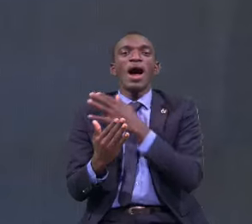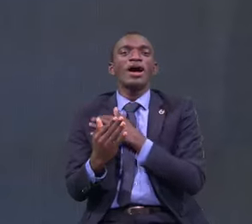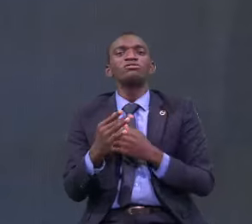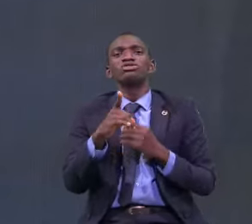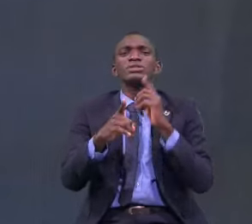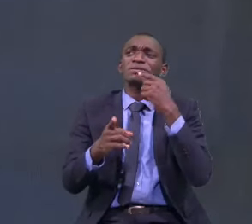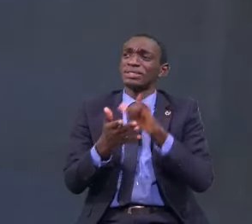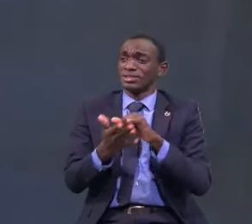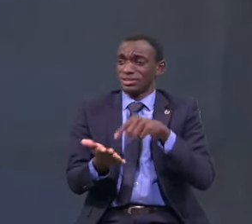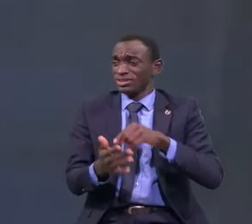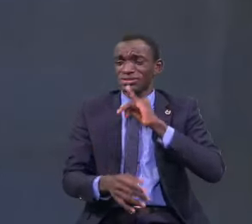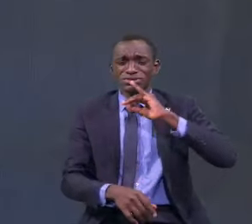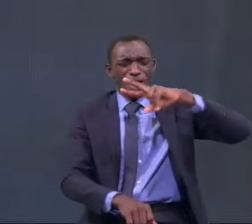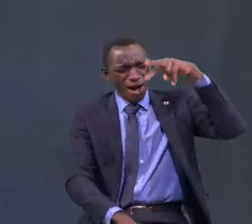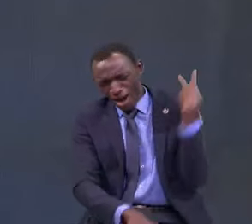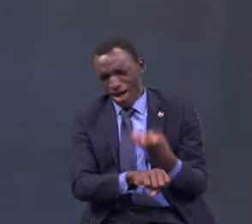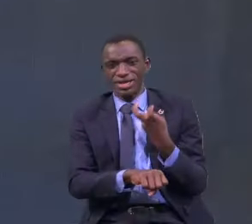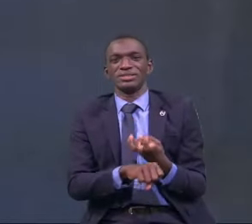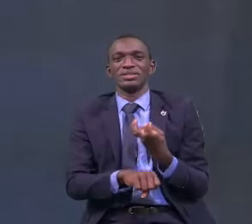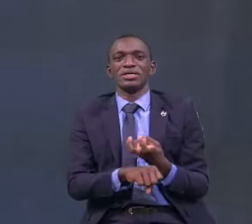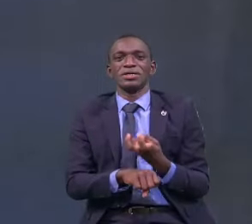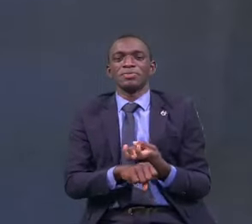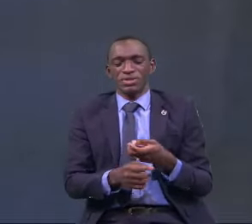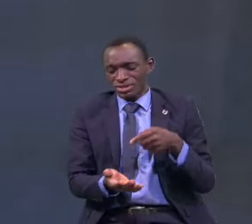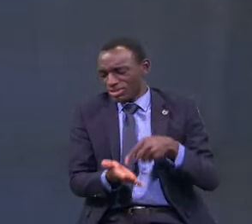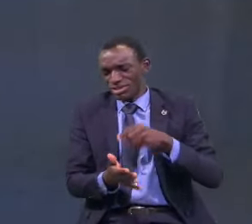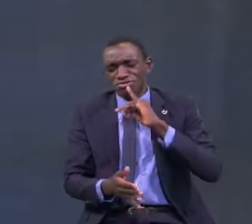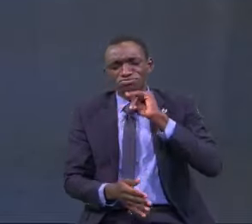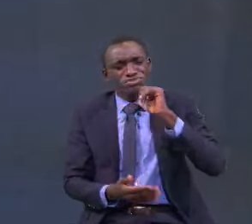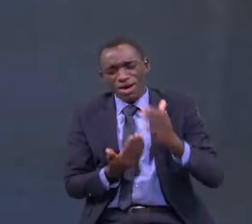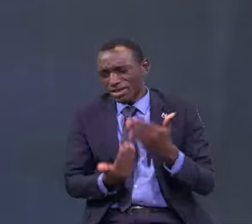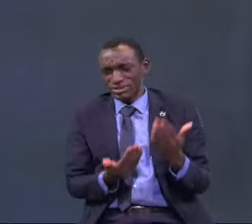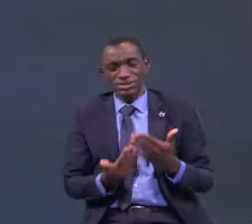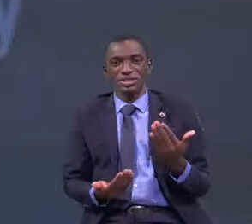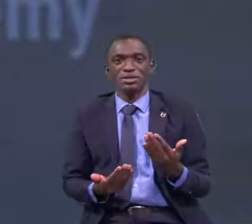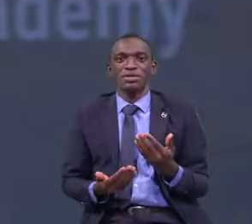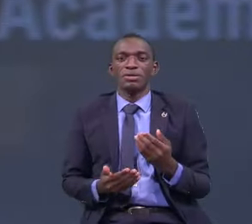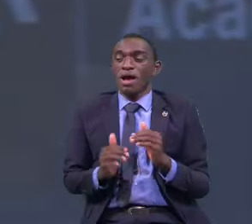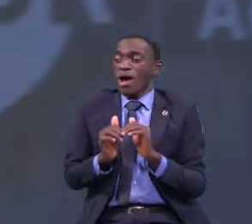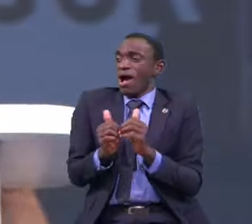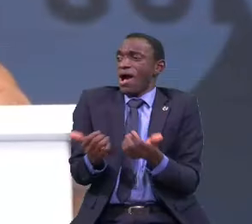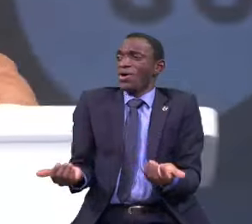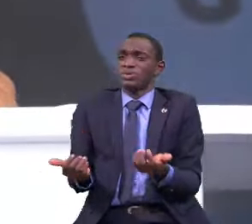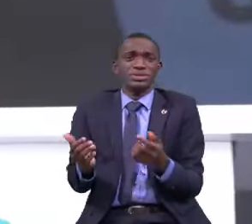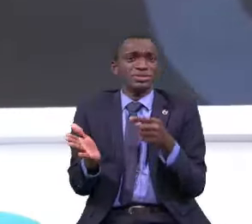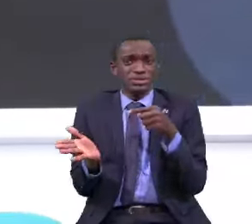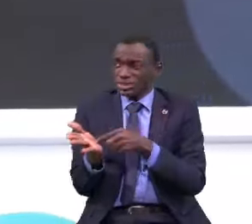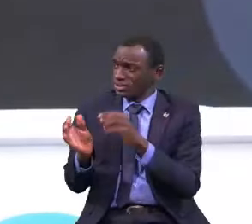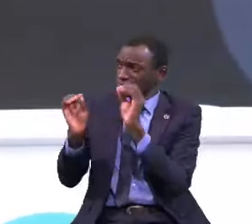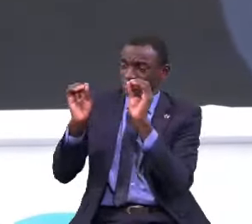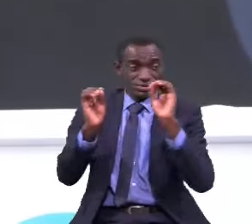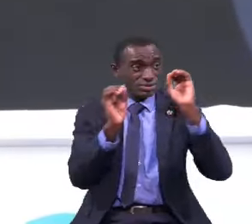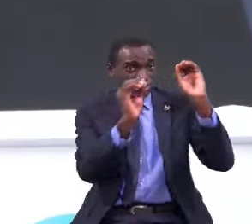is tall. Et tu dis, ah, c'est rude. This is hard. Ah, c'est difficile. How does this teacher want me to